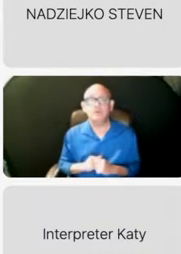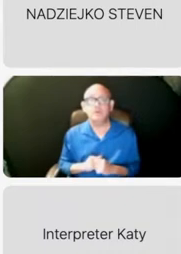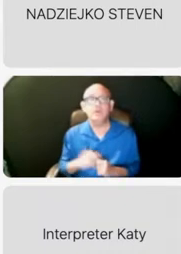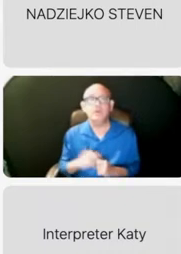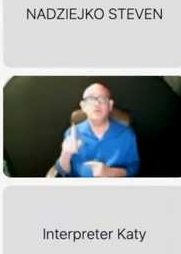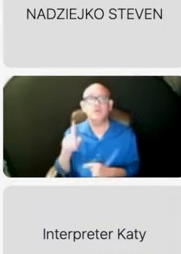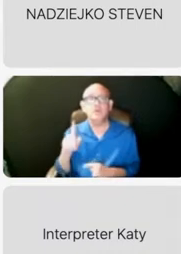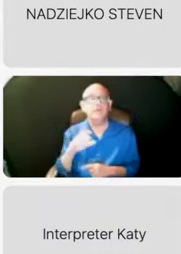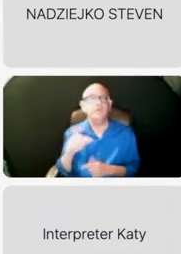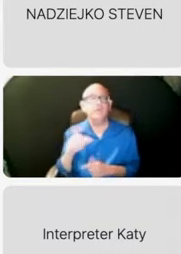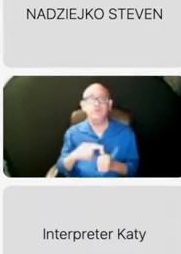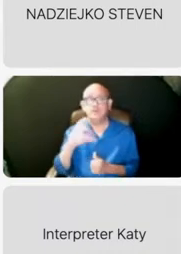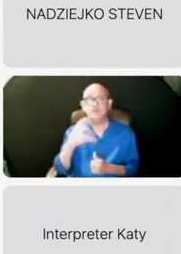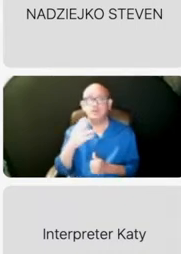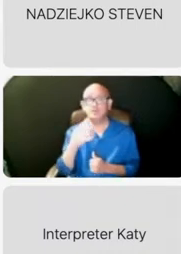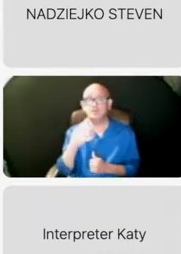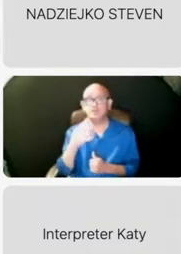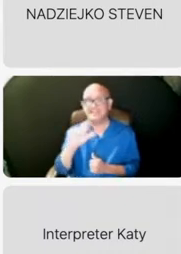parachi